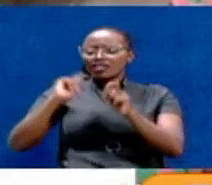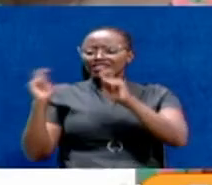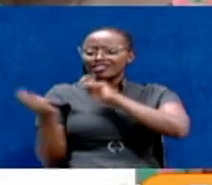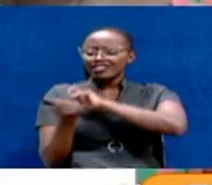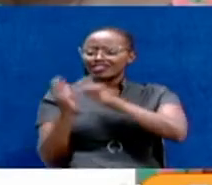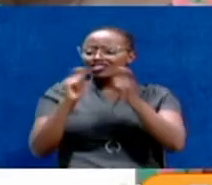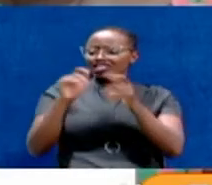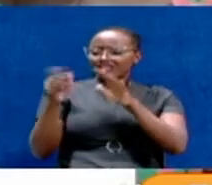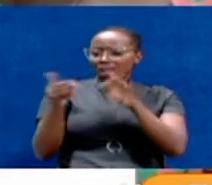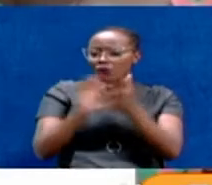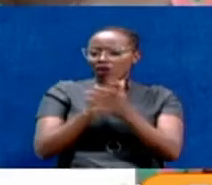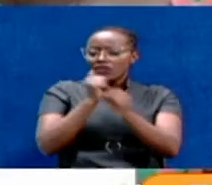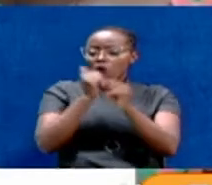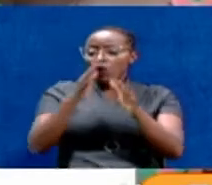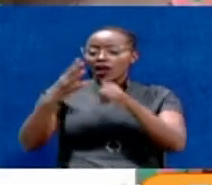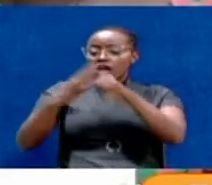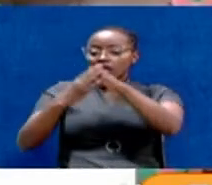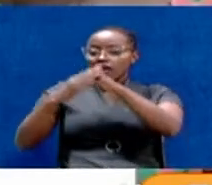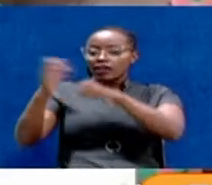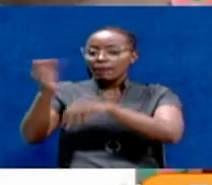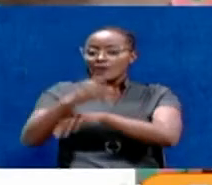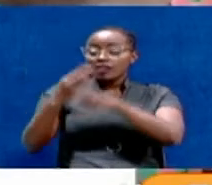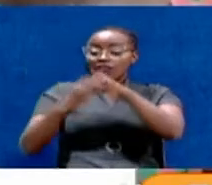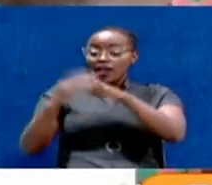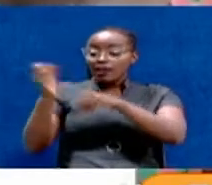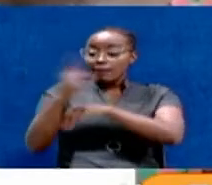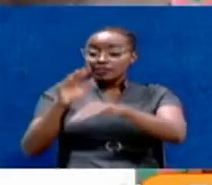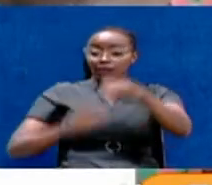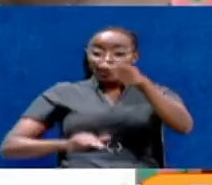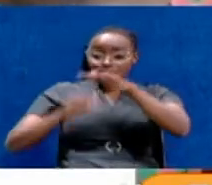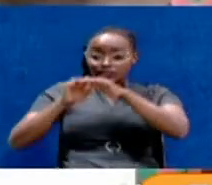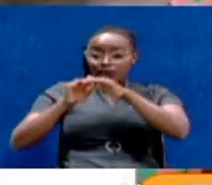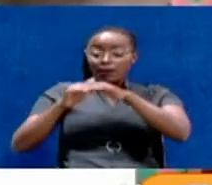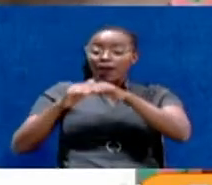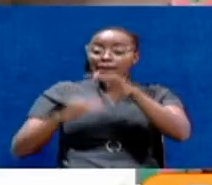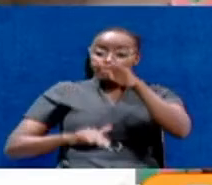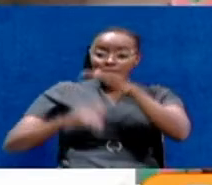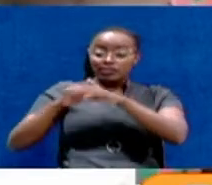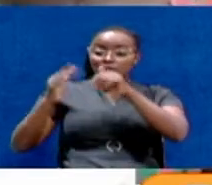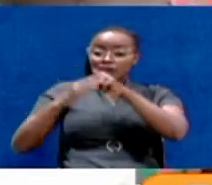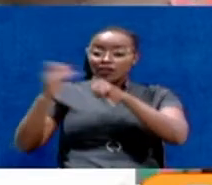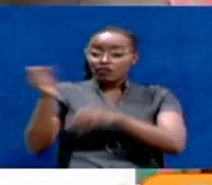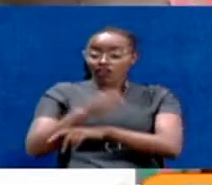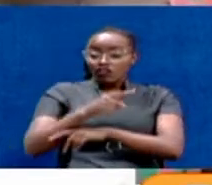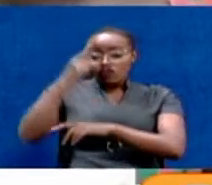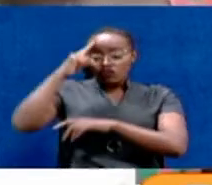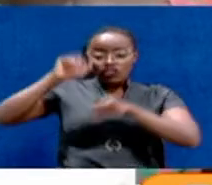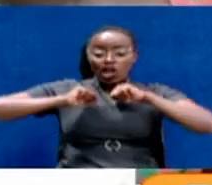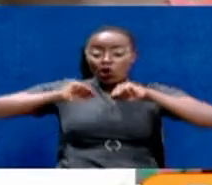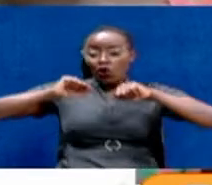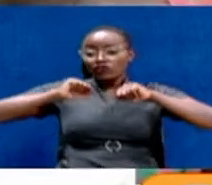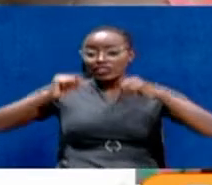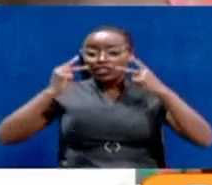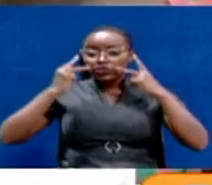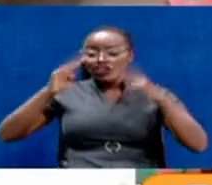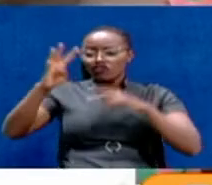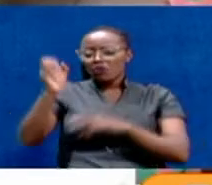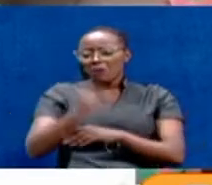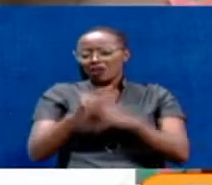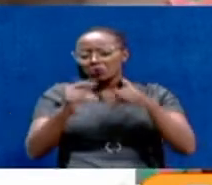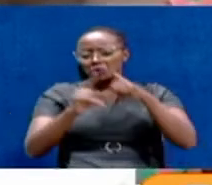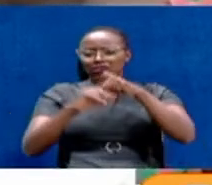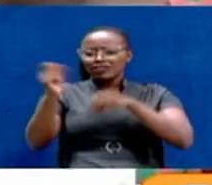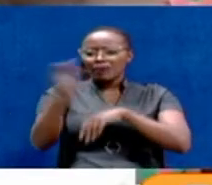be? 9 months. Nine months maximum. Okay. Maximum, yes. For the officer, you will see it's 4 months